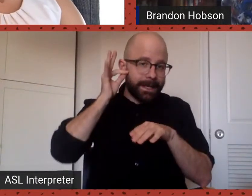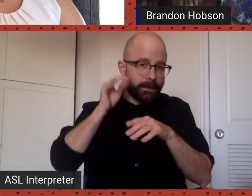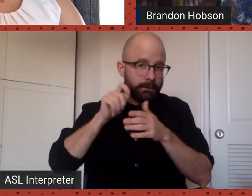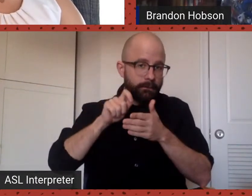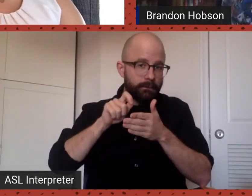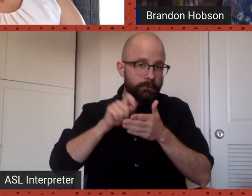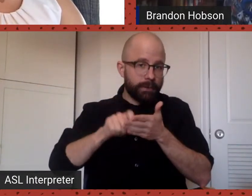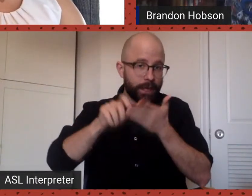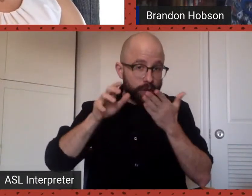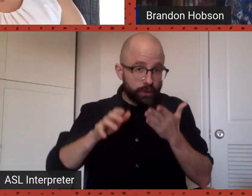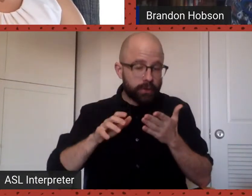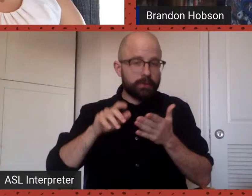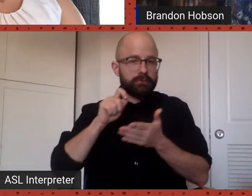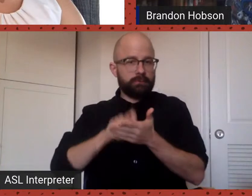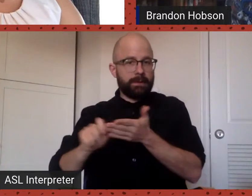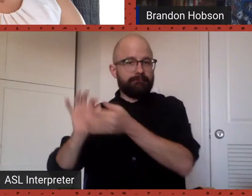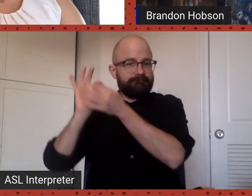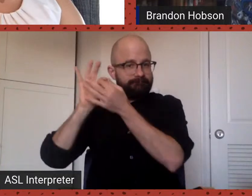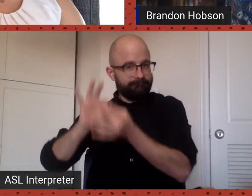write Native stories